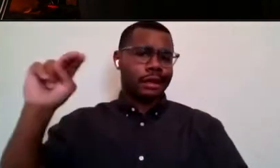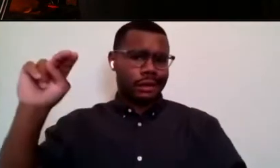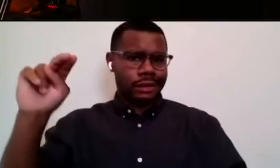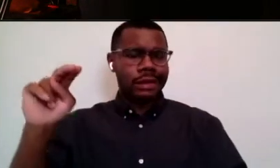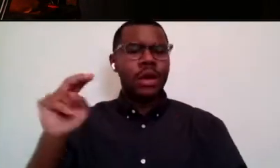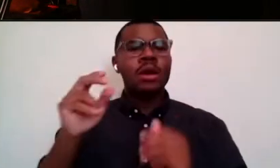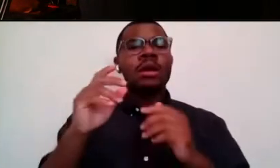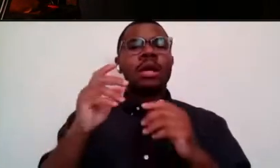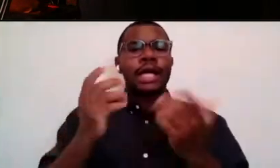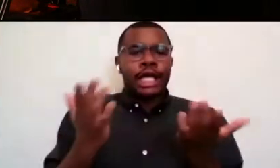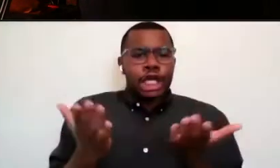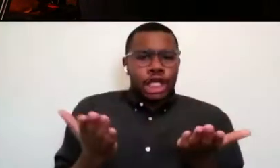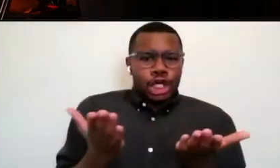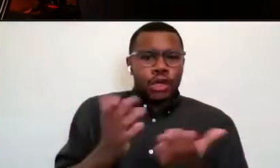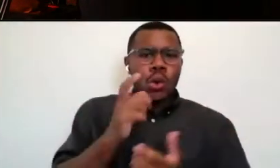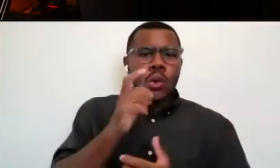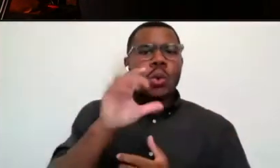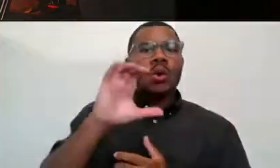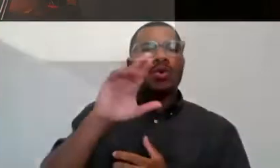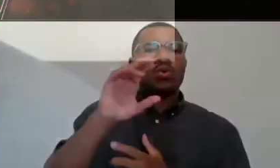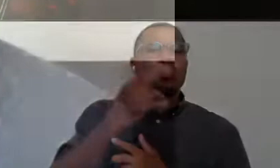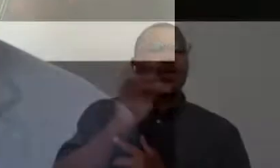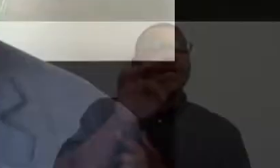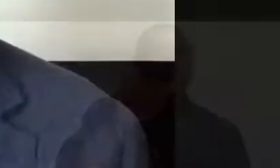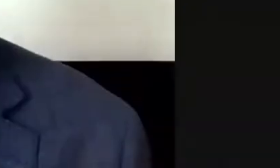to give it over to you, Godfrey.